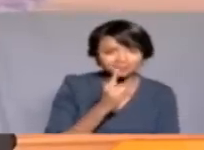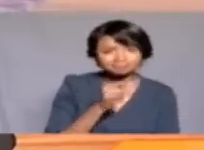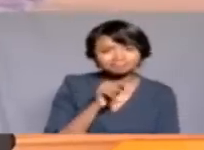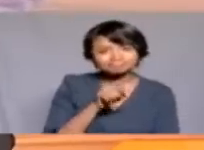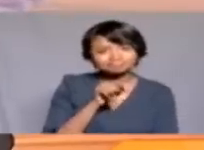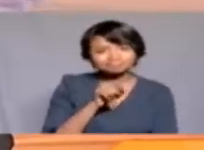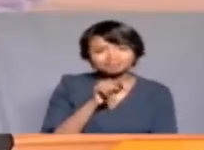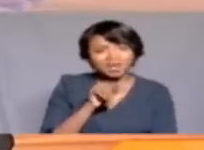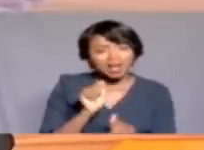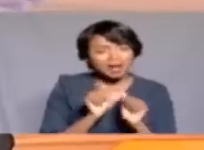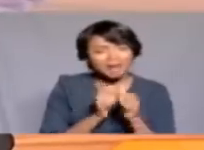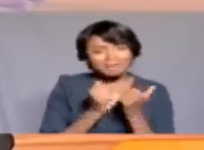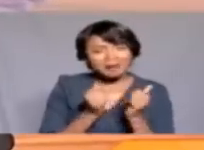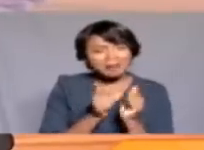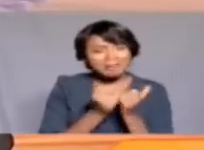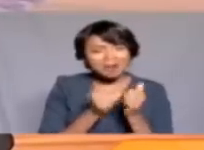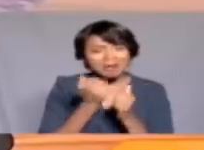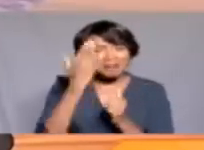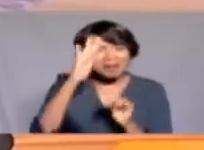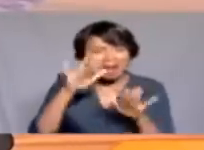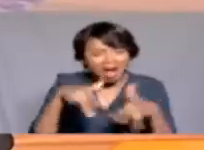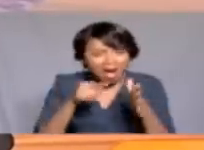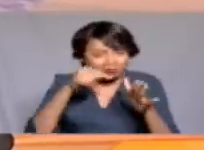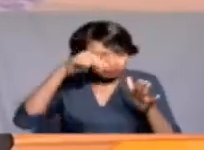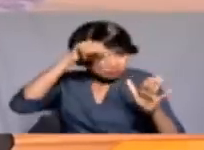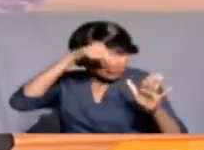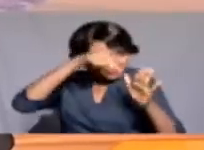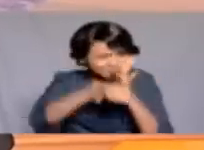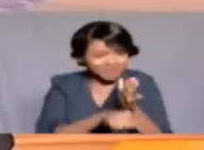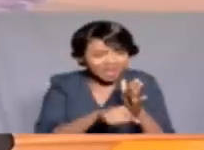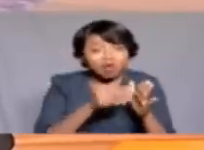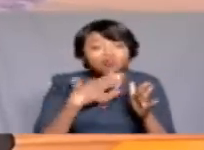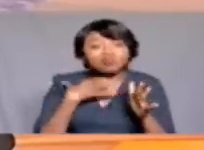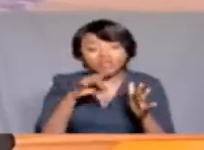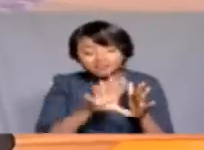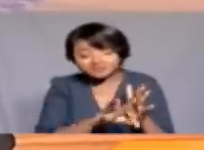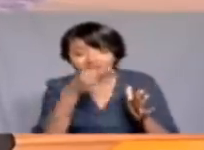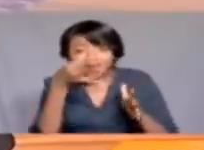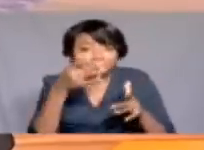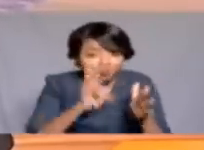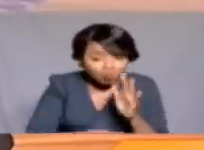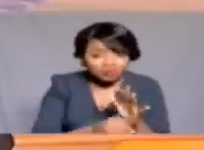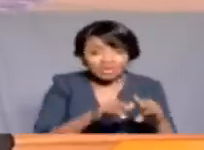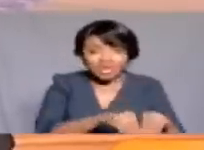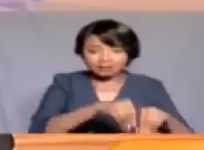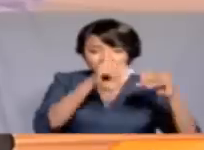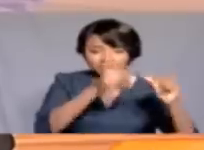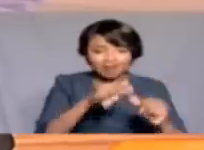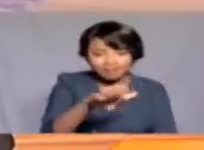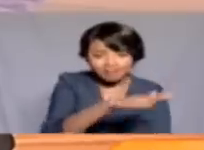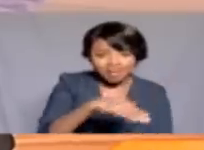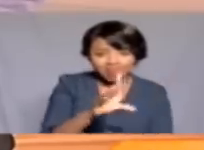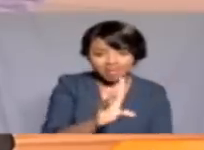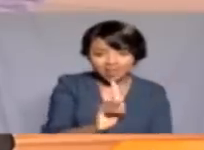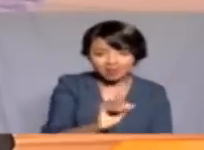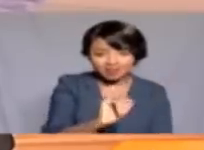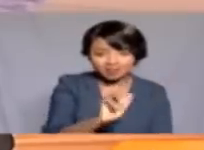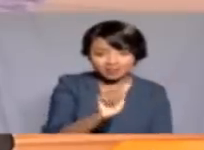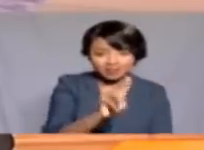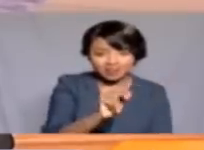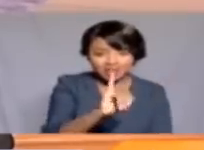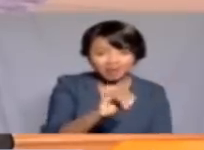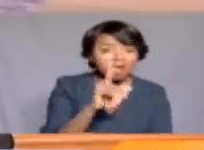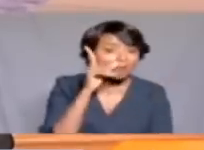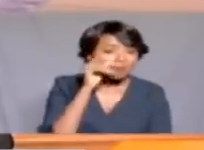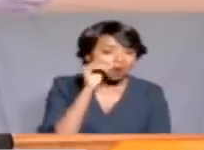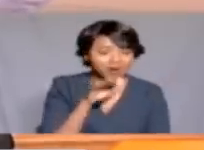Controversy is deepening over large-scale mining of sea sand at Diani ocean waters for the ongoing construction at